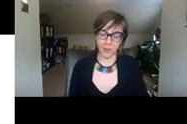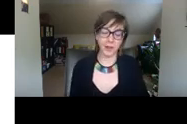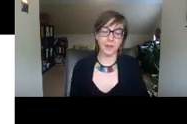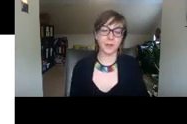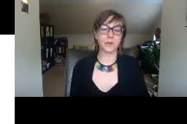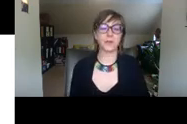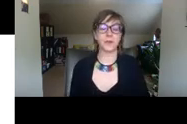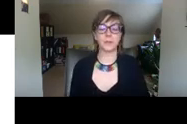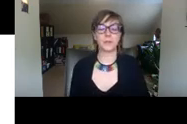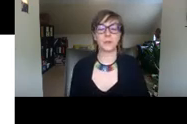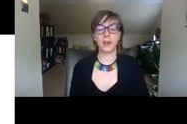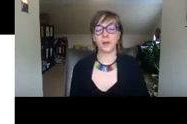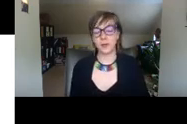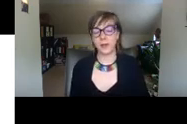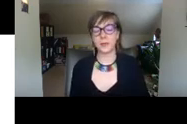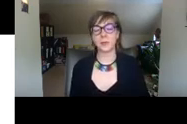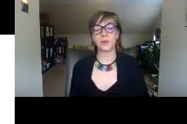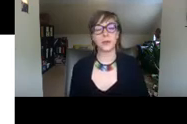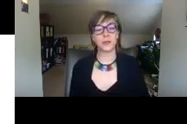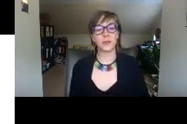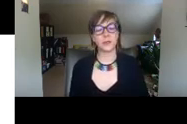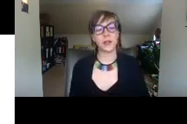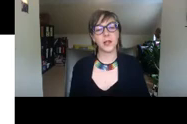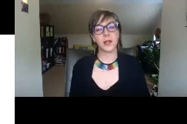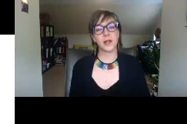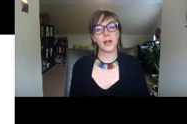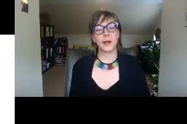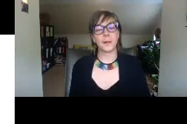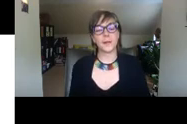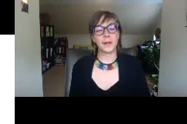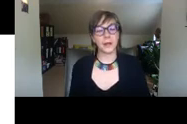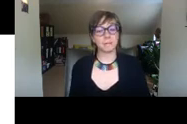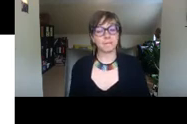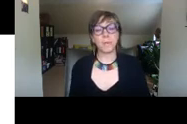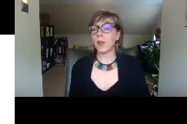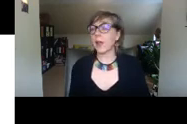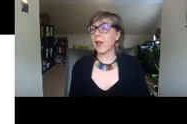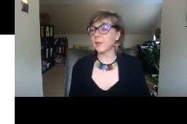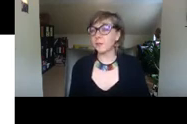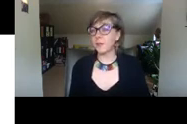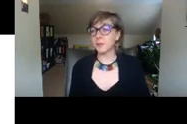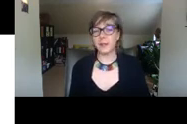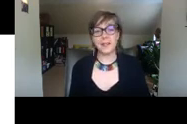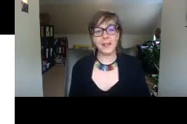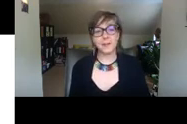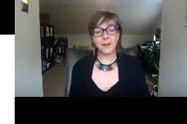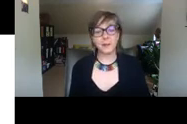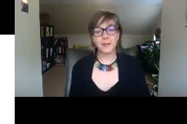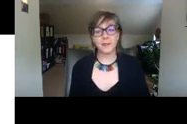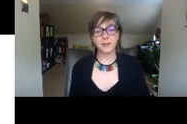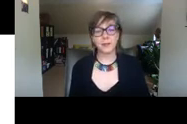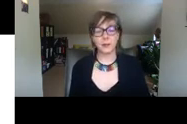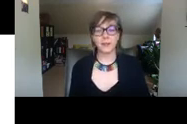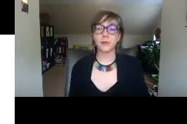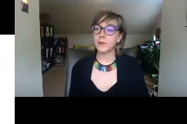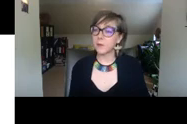love doing. I love talking to people and doing research in that vein. As would be expected,